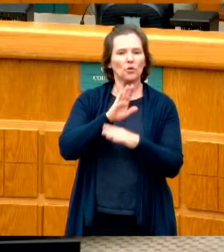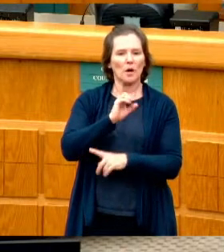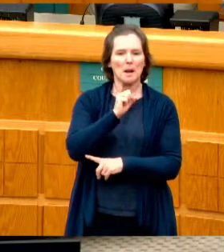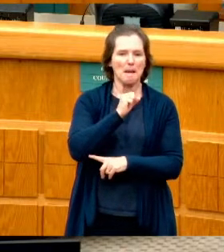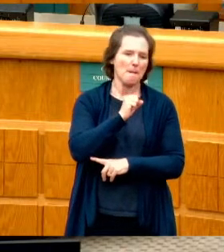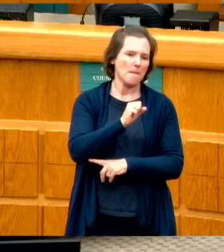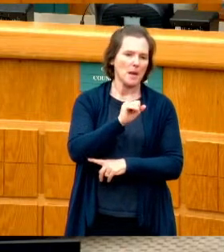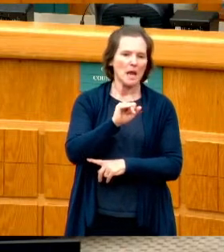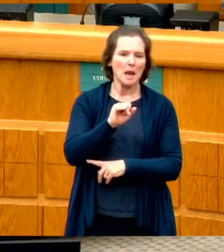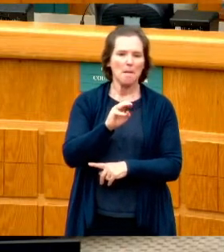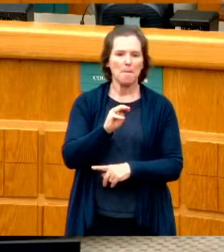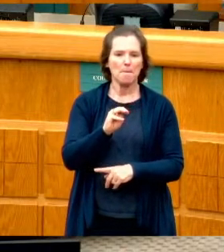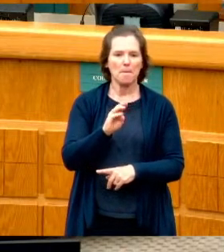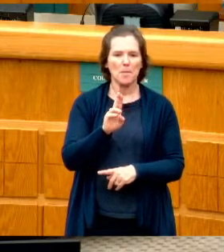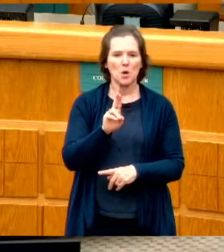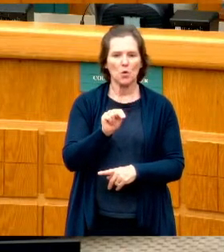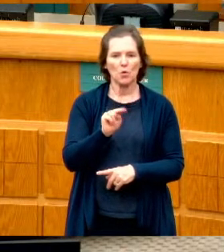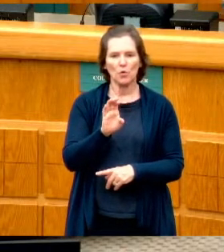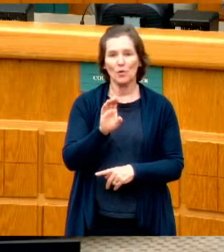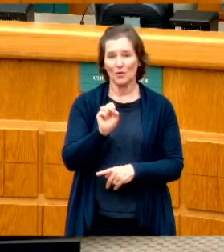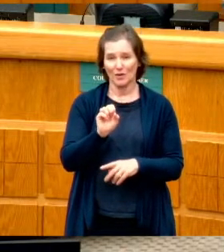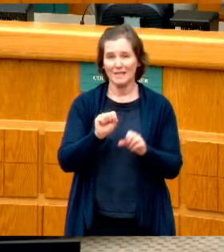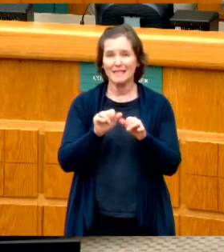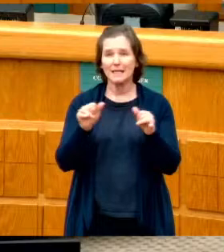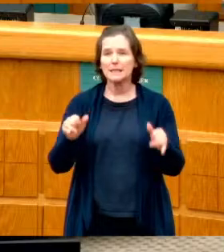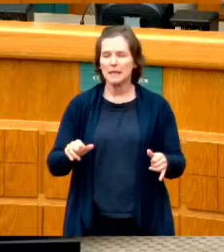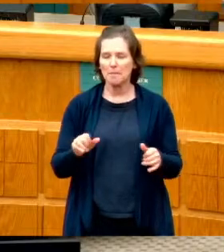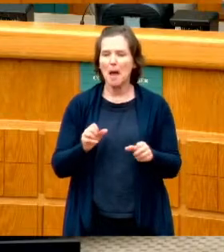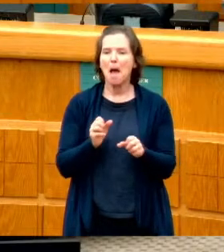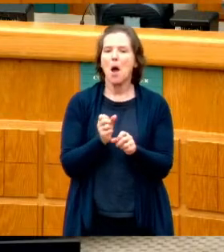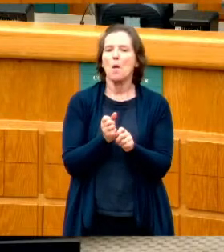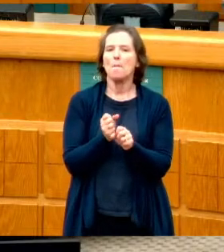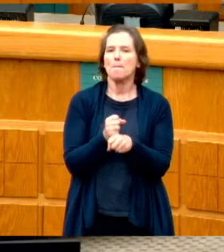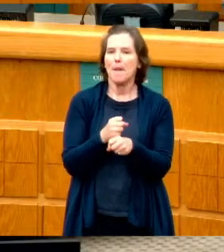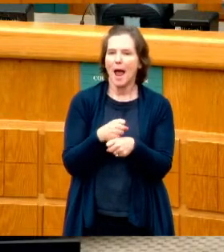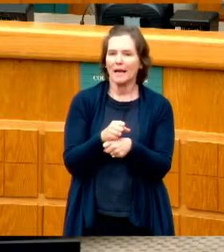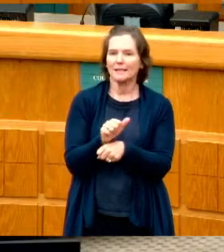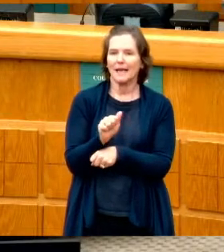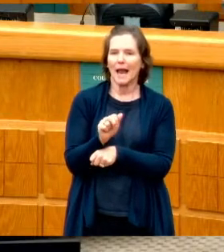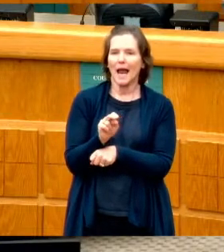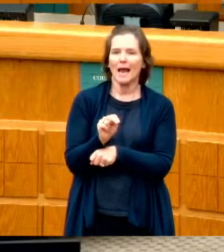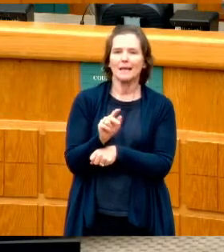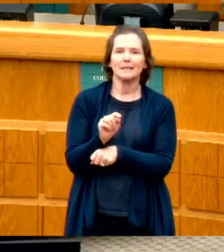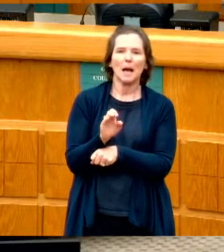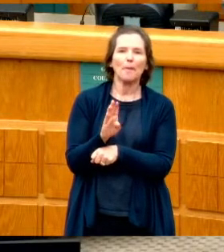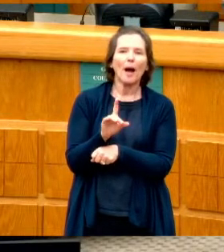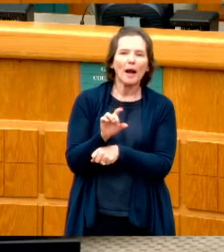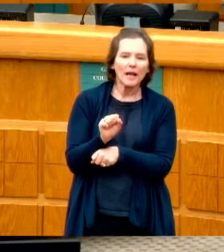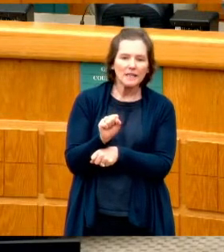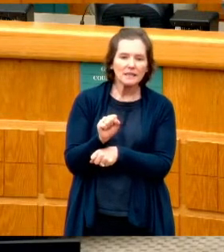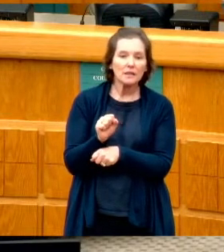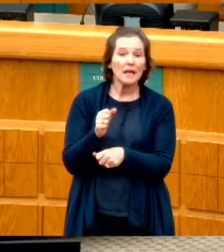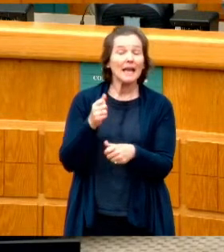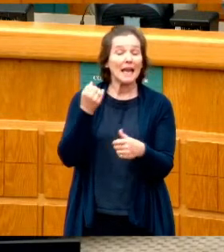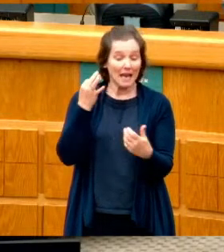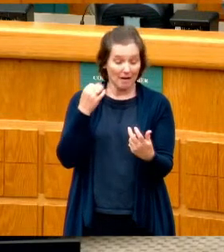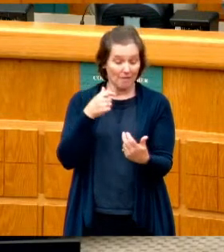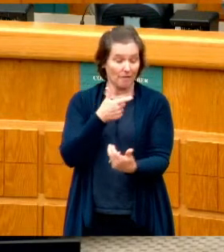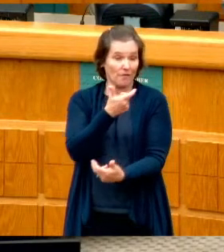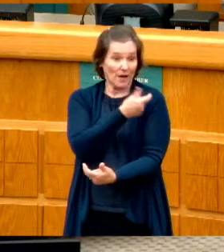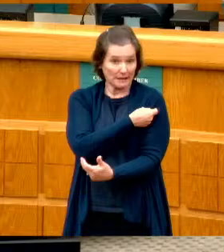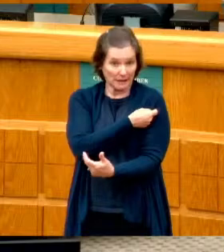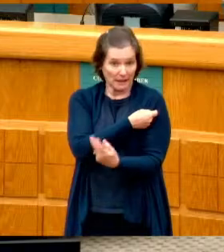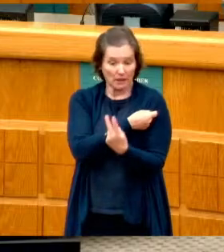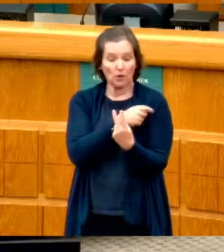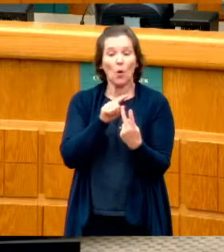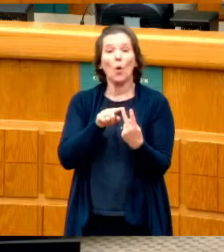when you receive the COVID-19 vaccine, or naturally it'll make antibodies if you were infected with the COVID-19